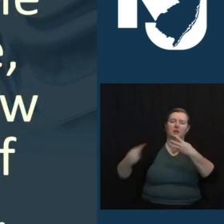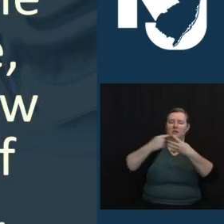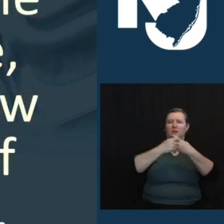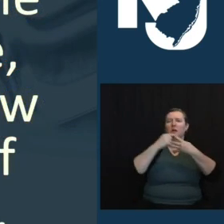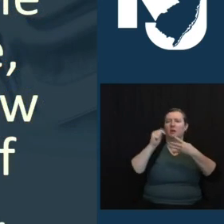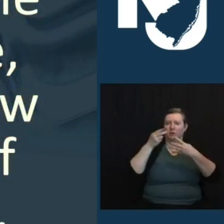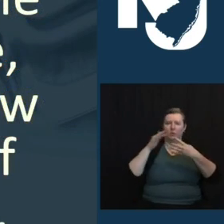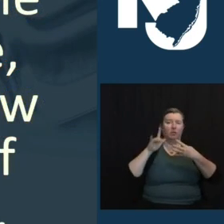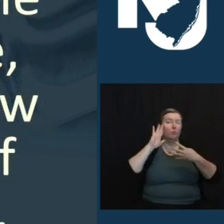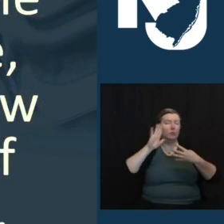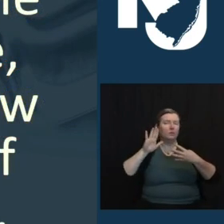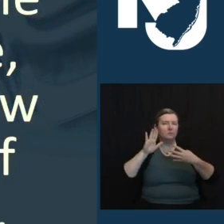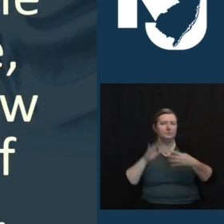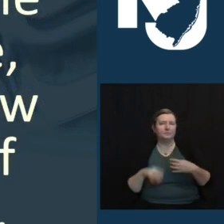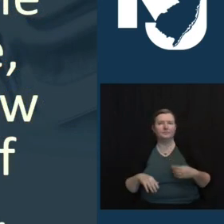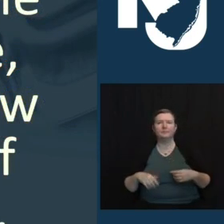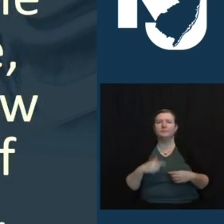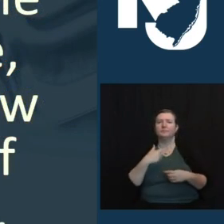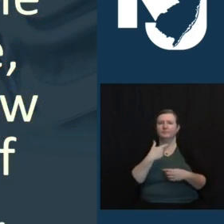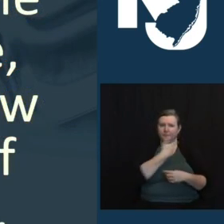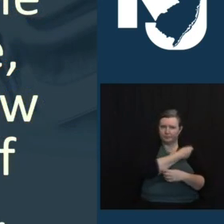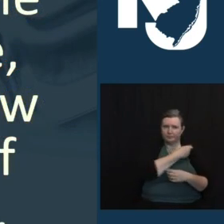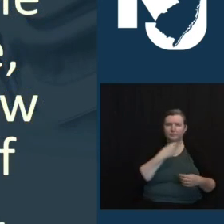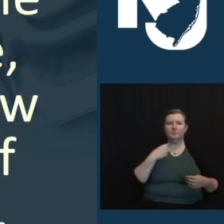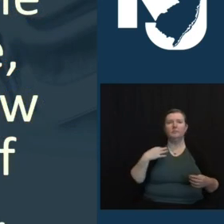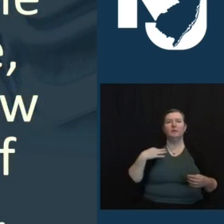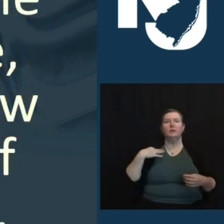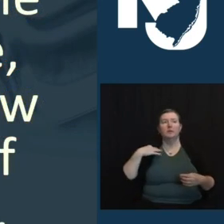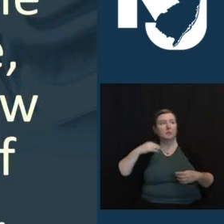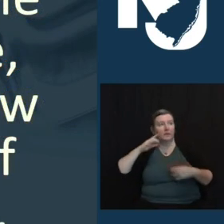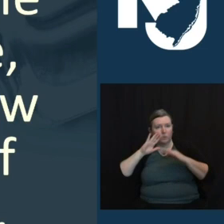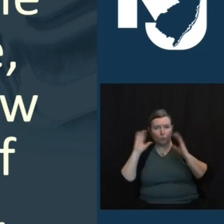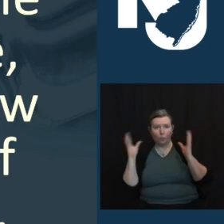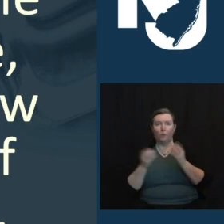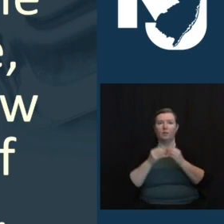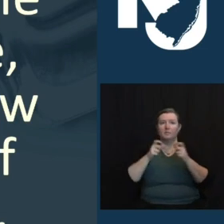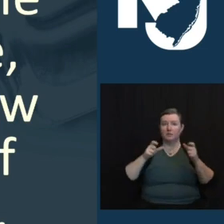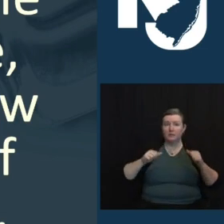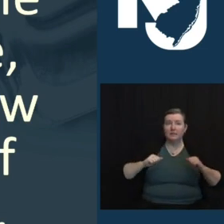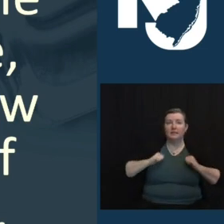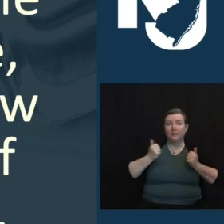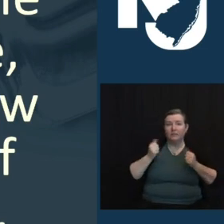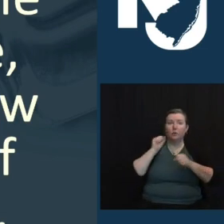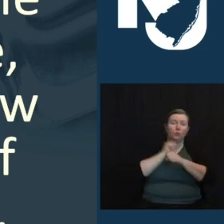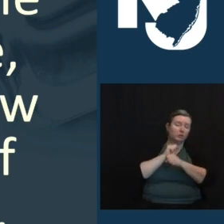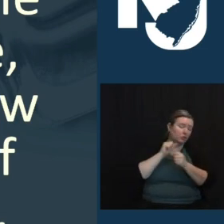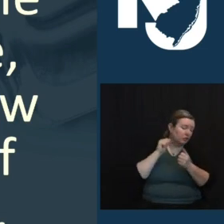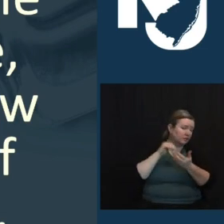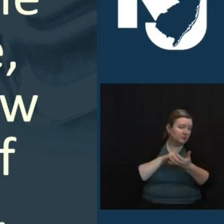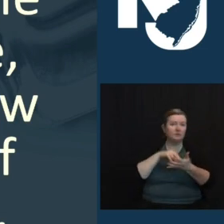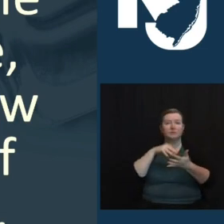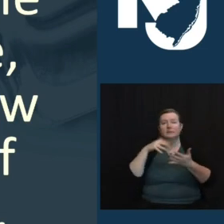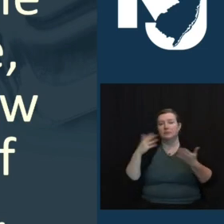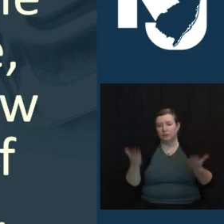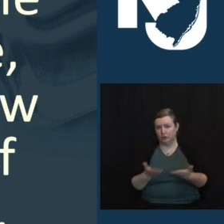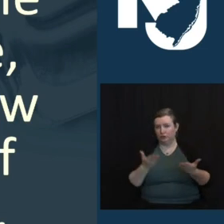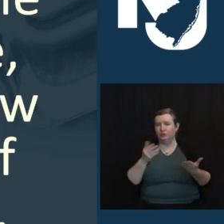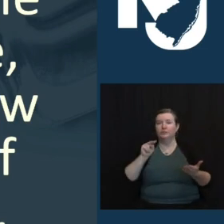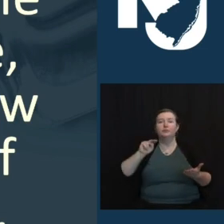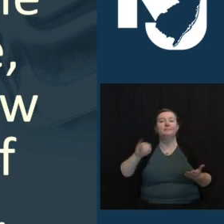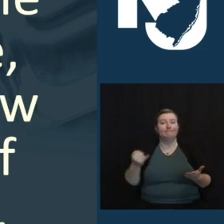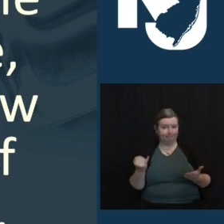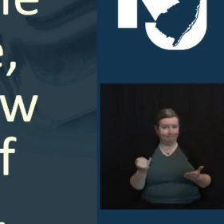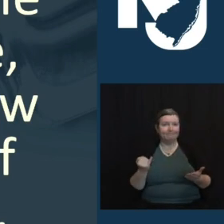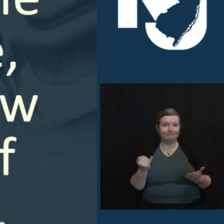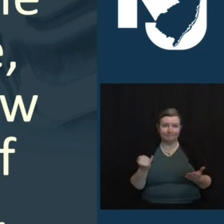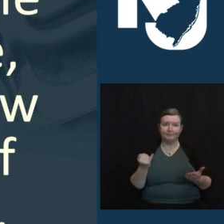are available to all eligible residents who live, work, or study in New Jersey. And importantly, your immigration status